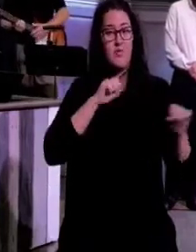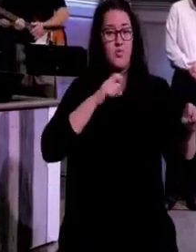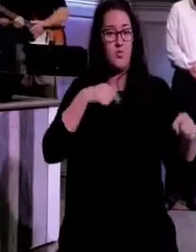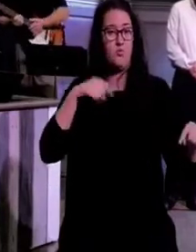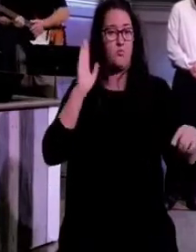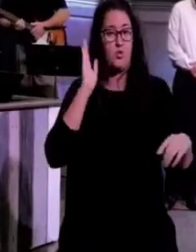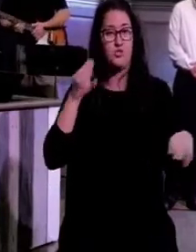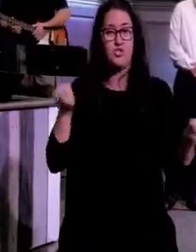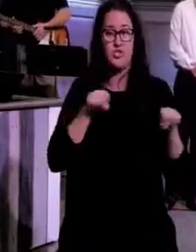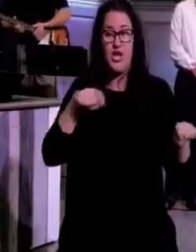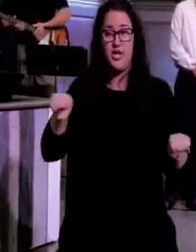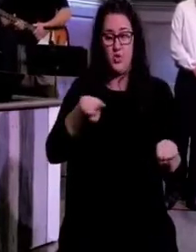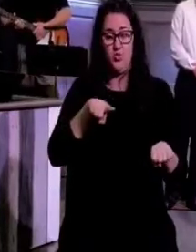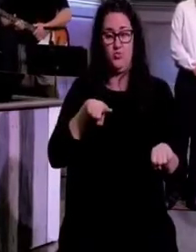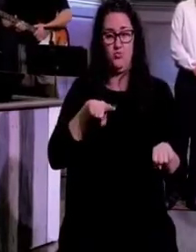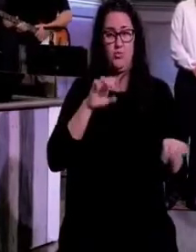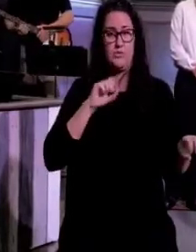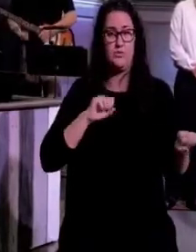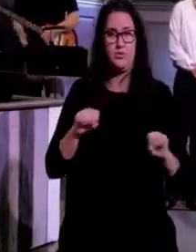core.